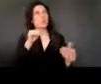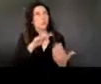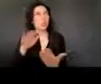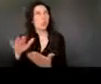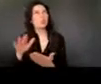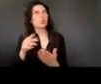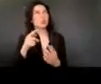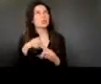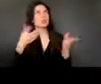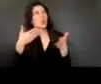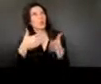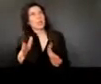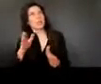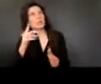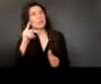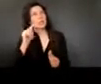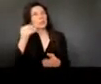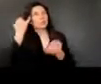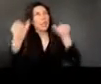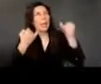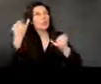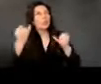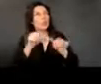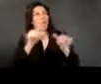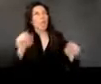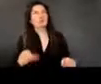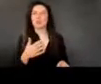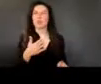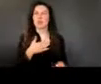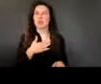of an archaeological framing. So yeah, it's kind of shifted